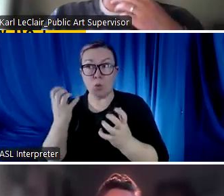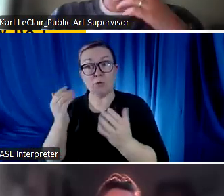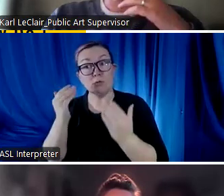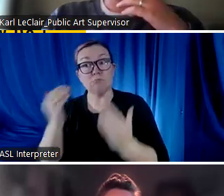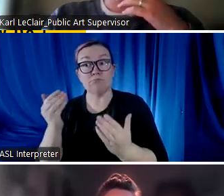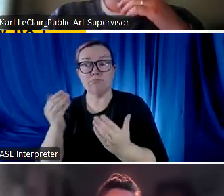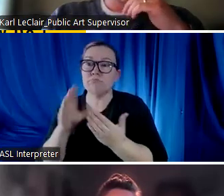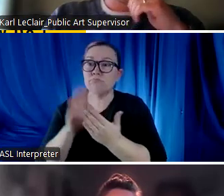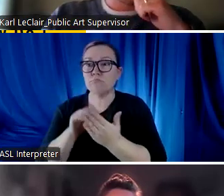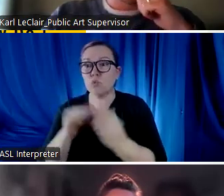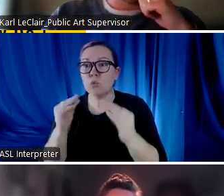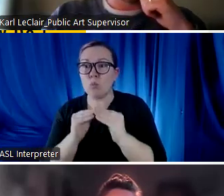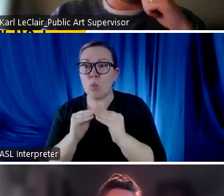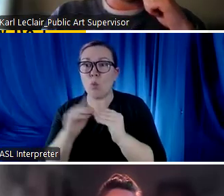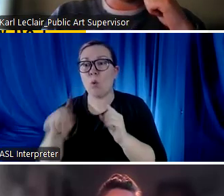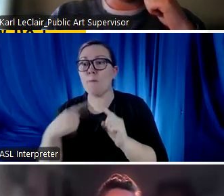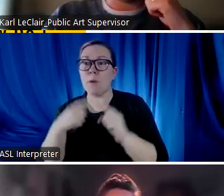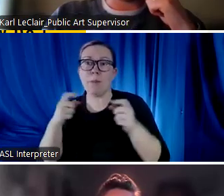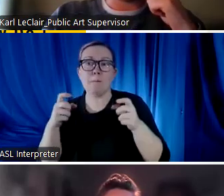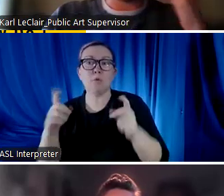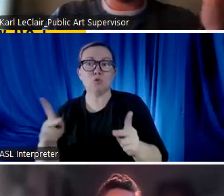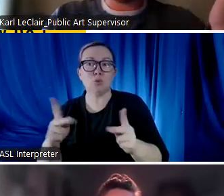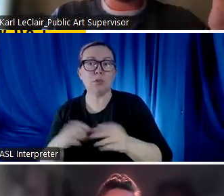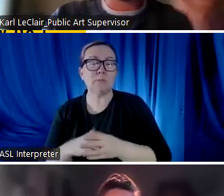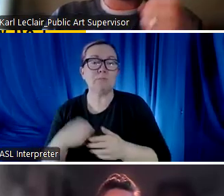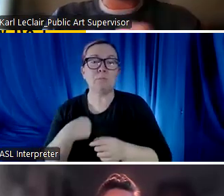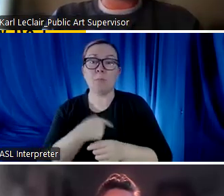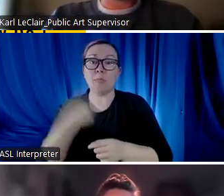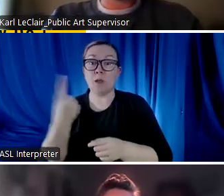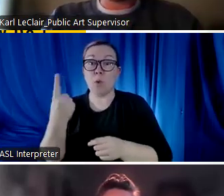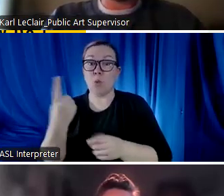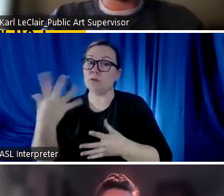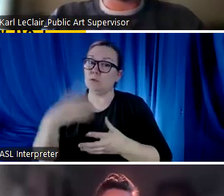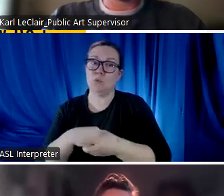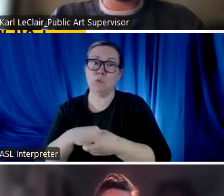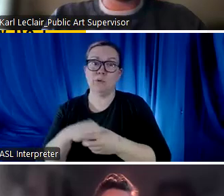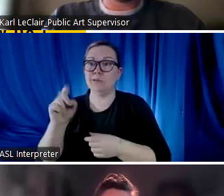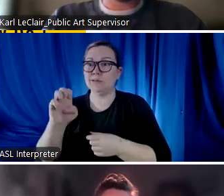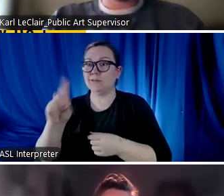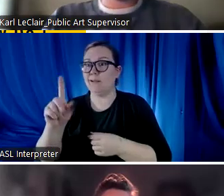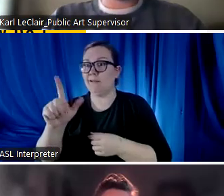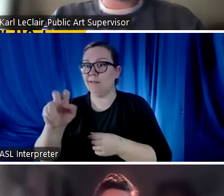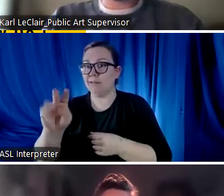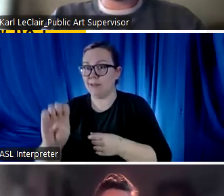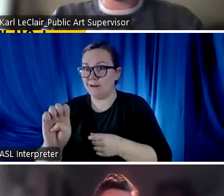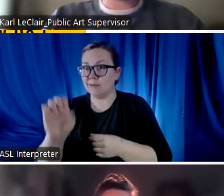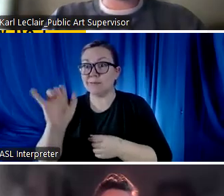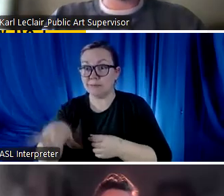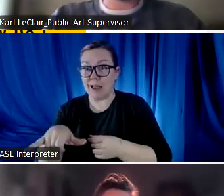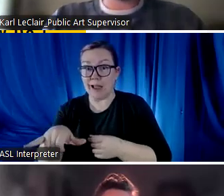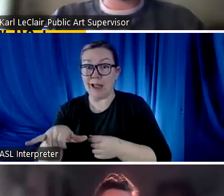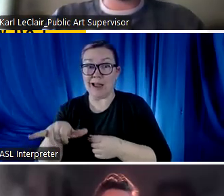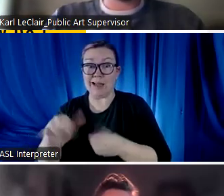about the opportunity. And so we always include the deadline. So deadline coming up just over a